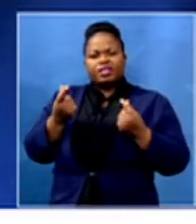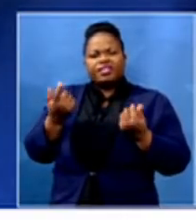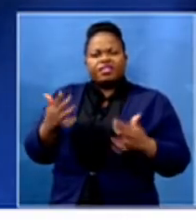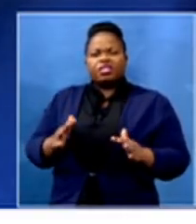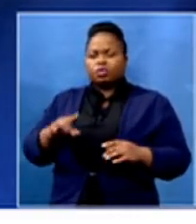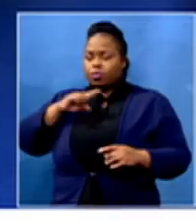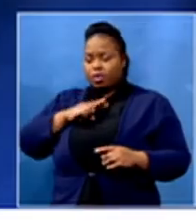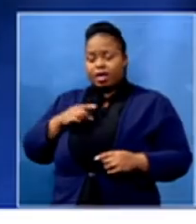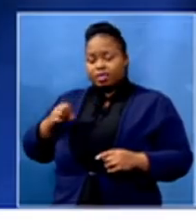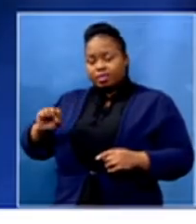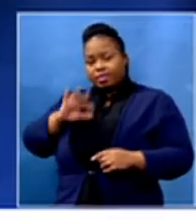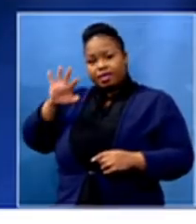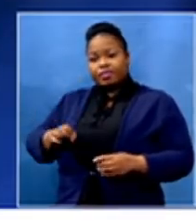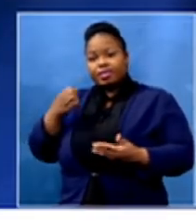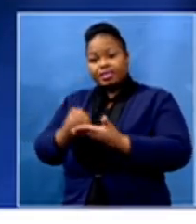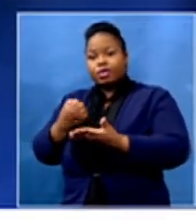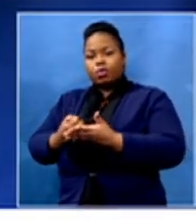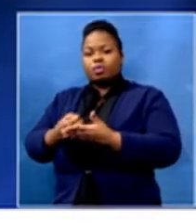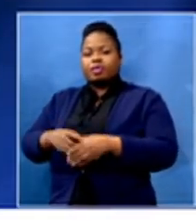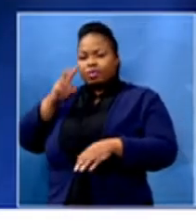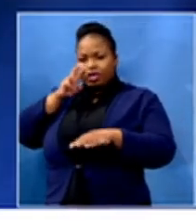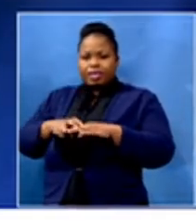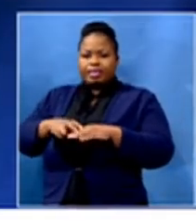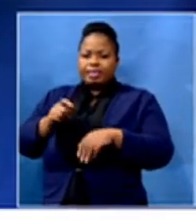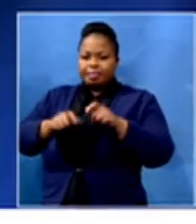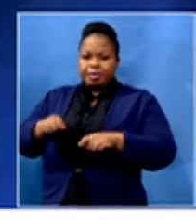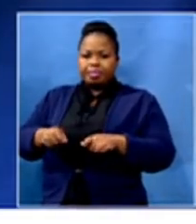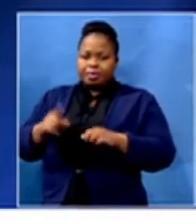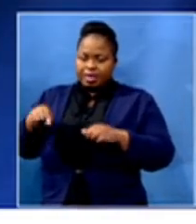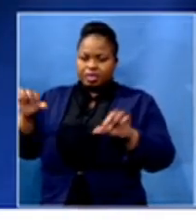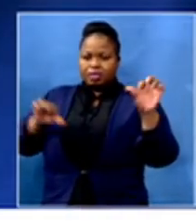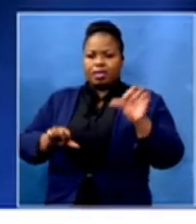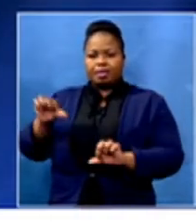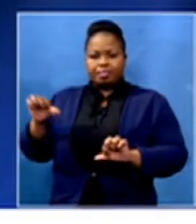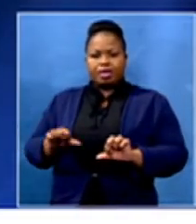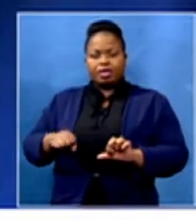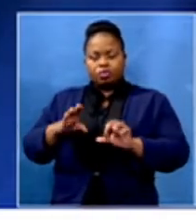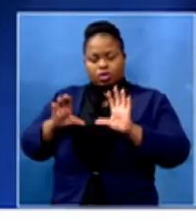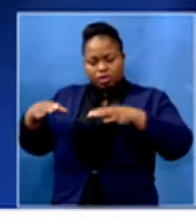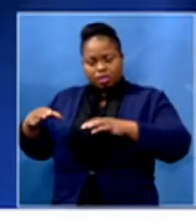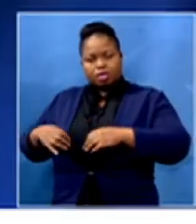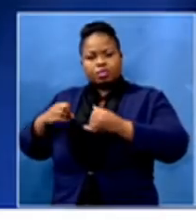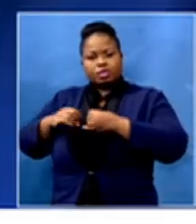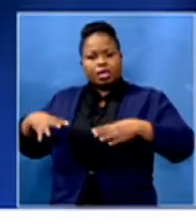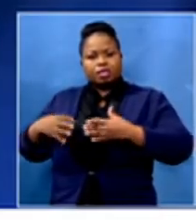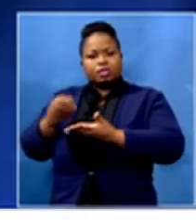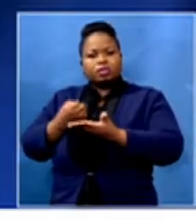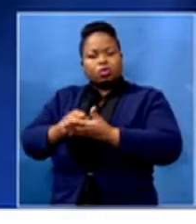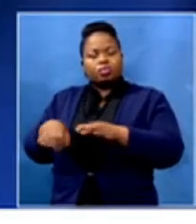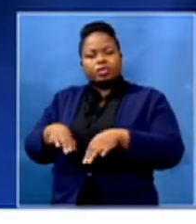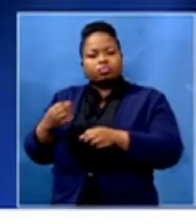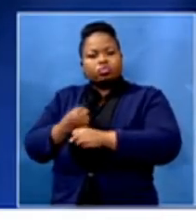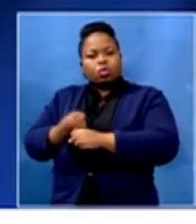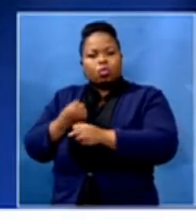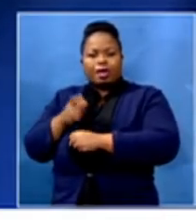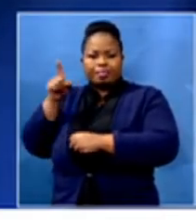of South Africa does need everyone to, get back to their sectors and start economic activities. And the